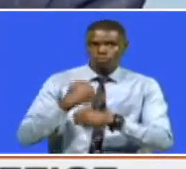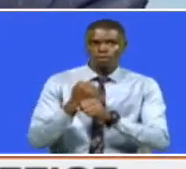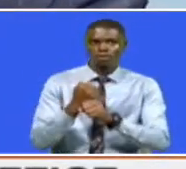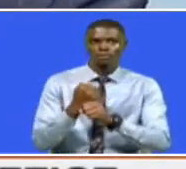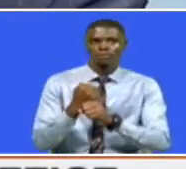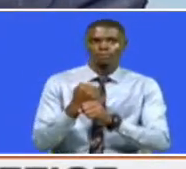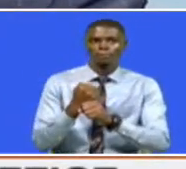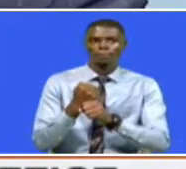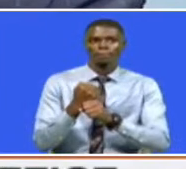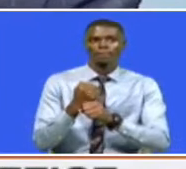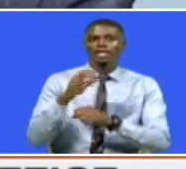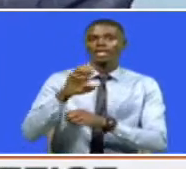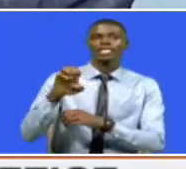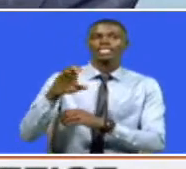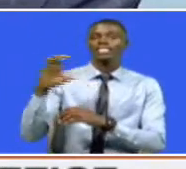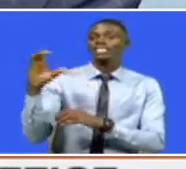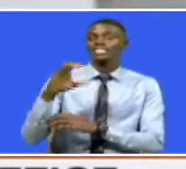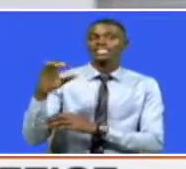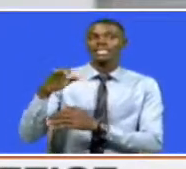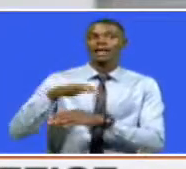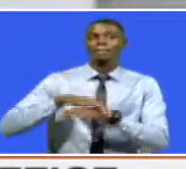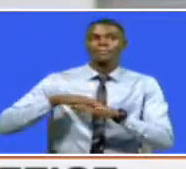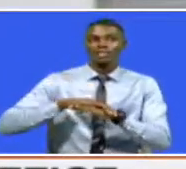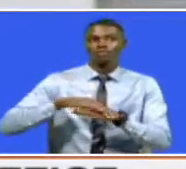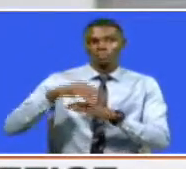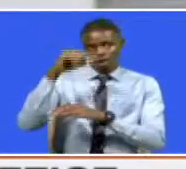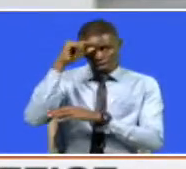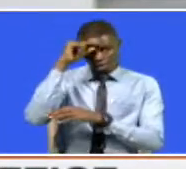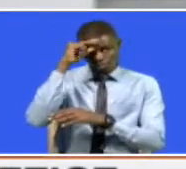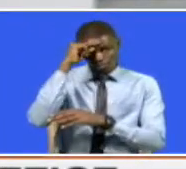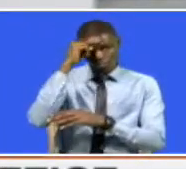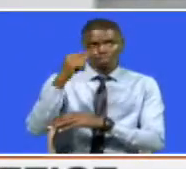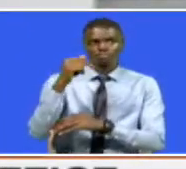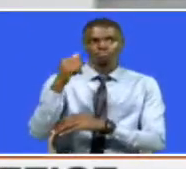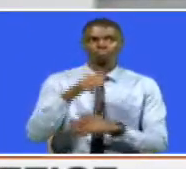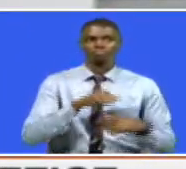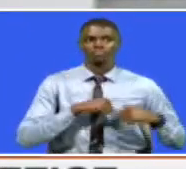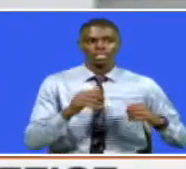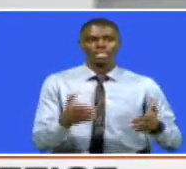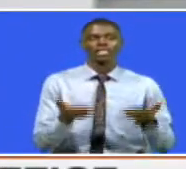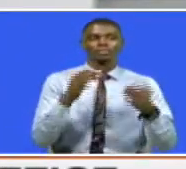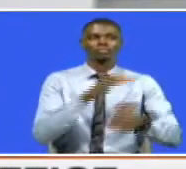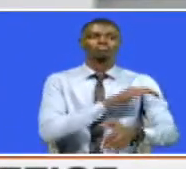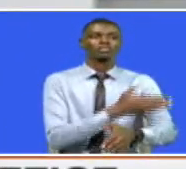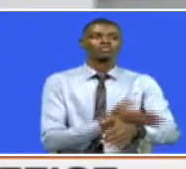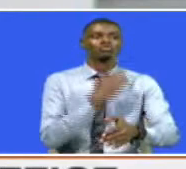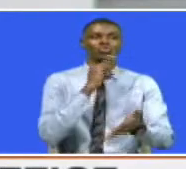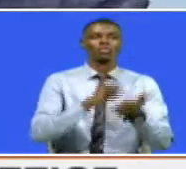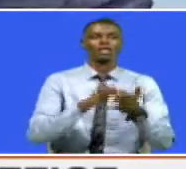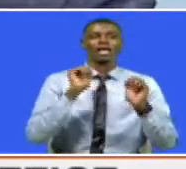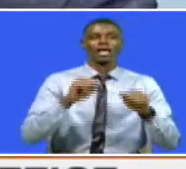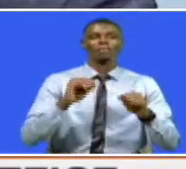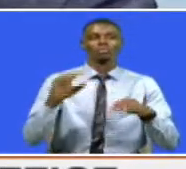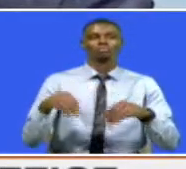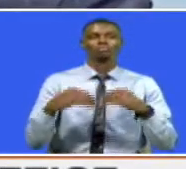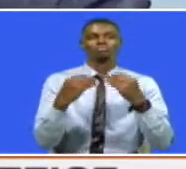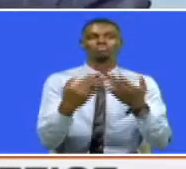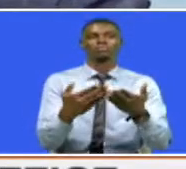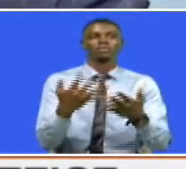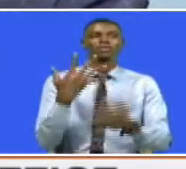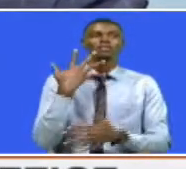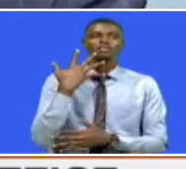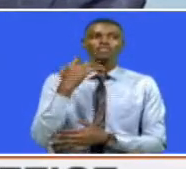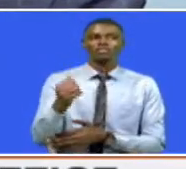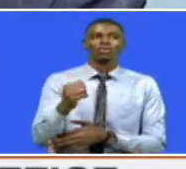the eCitizen platform a government entity and enhance its capacity so that we are able to onboard to the tune of